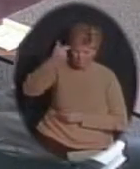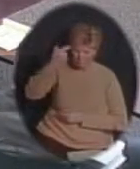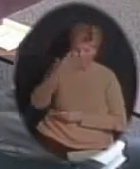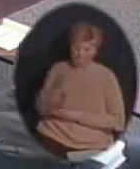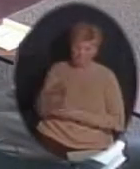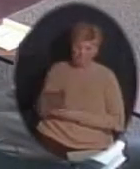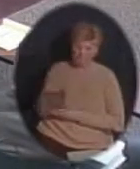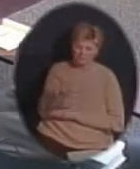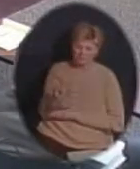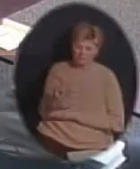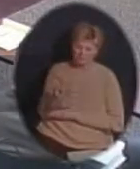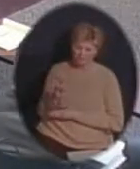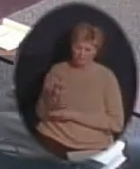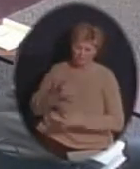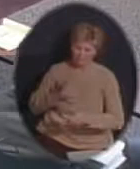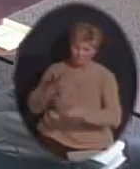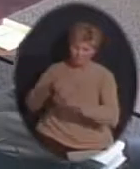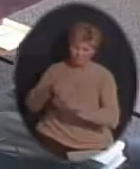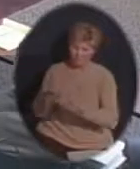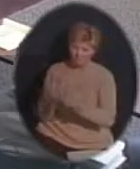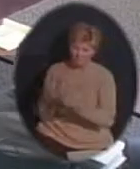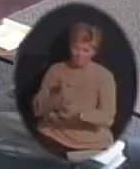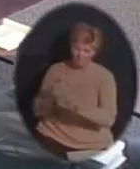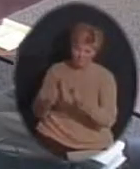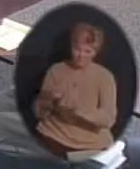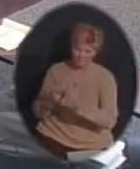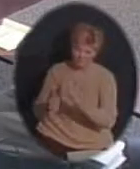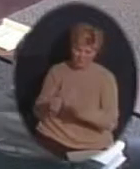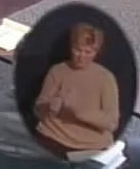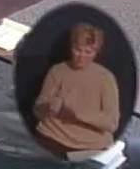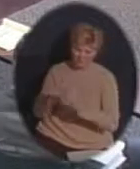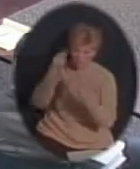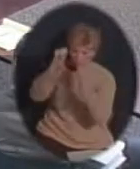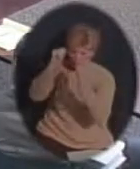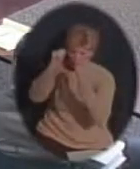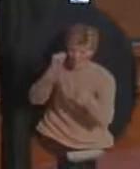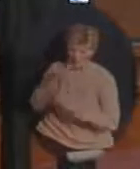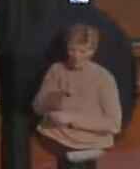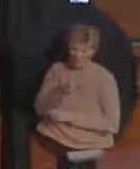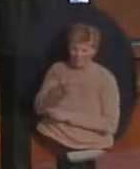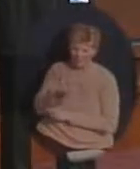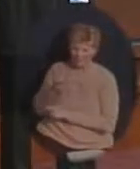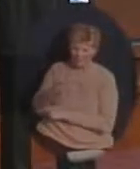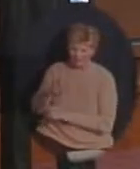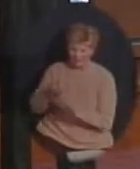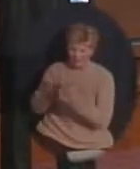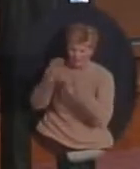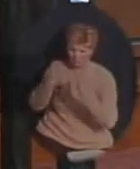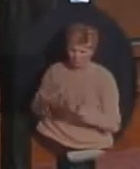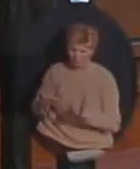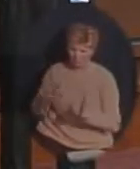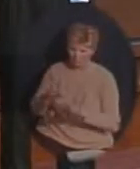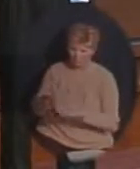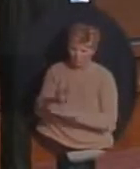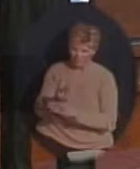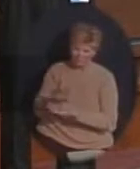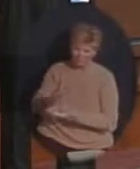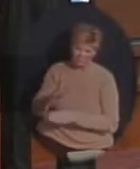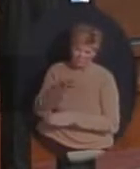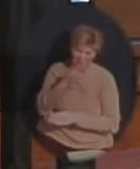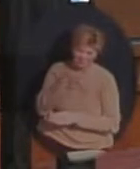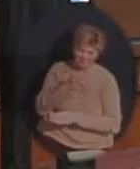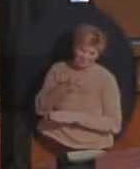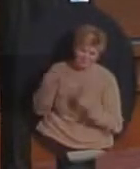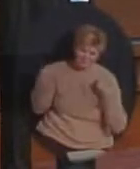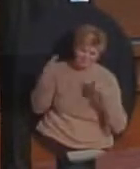Scholars Bowl competitions. He also tutors ELL students where he uses his excellent Spanish skills. After graduation,